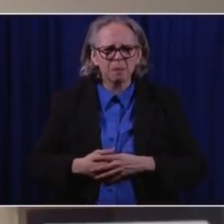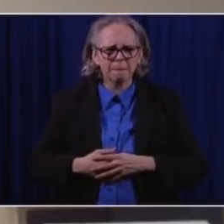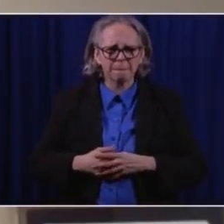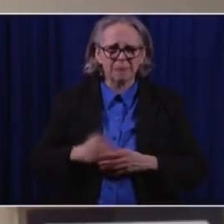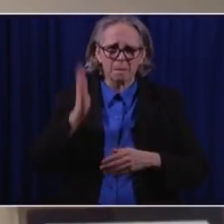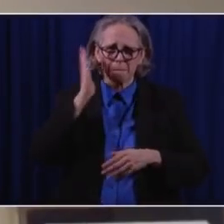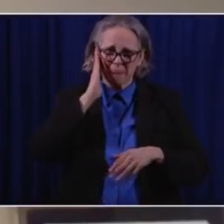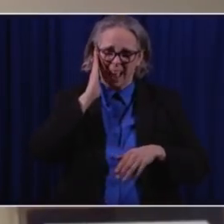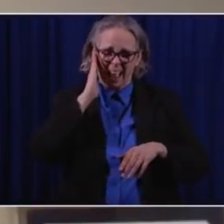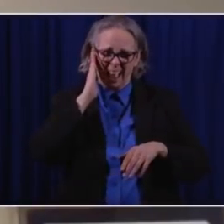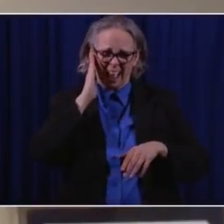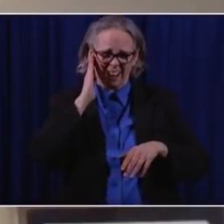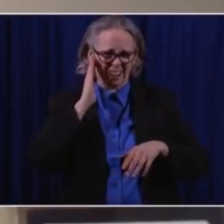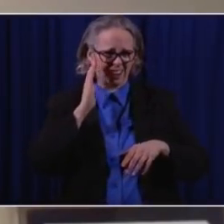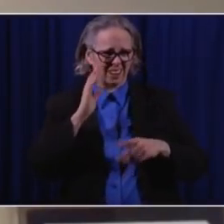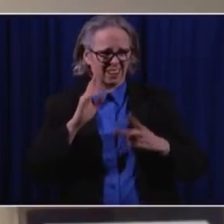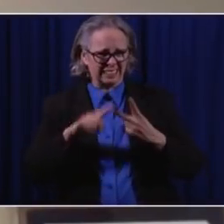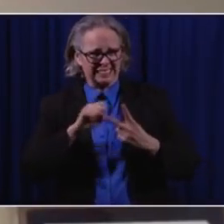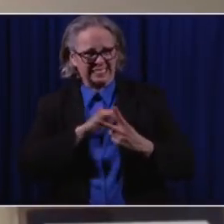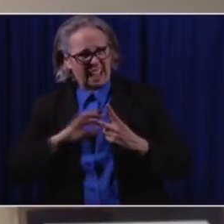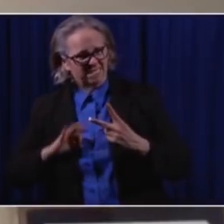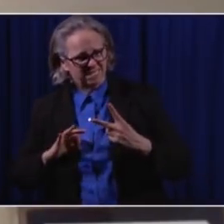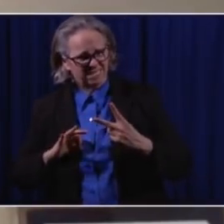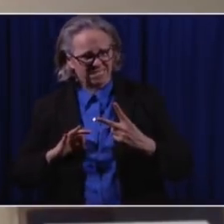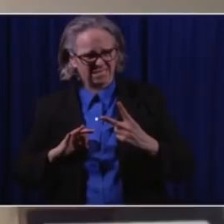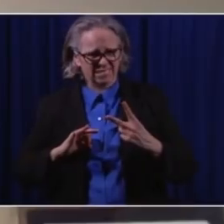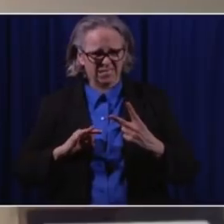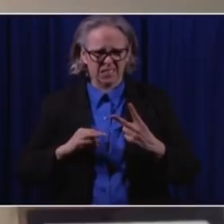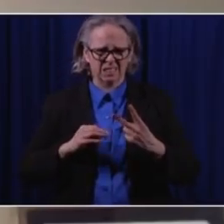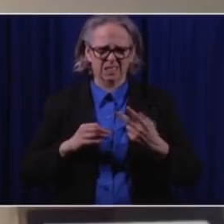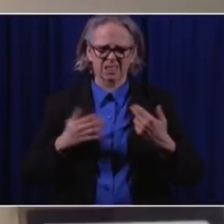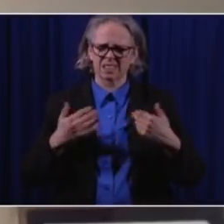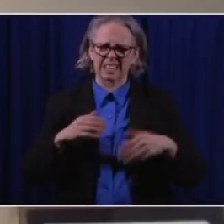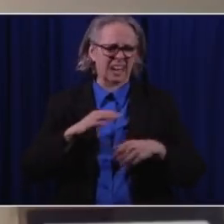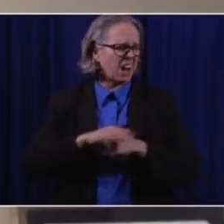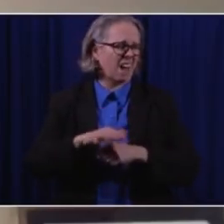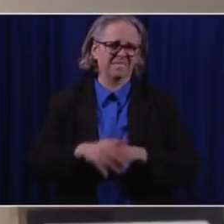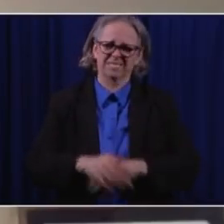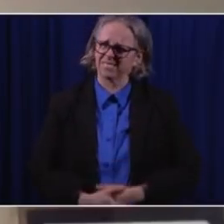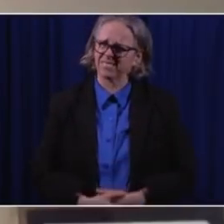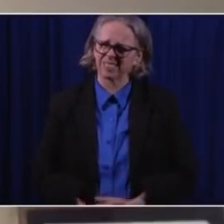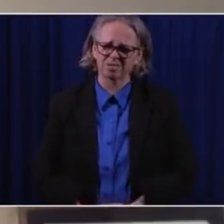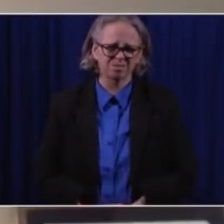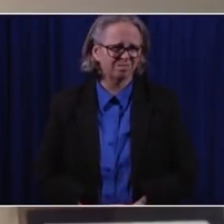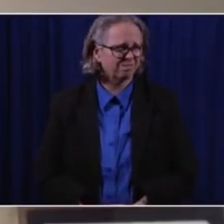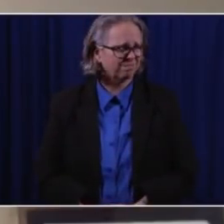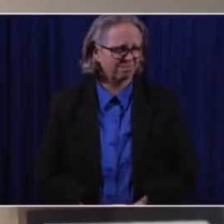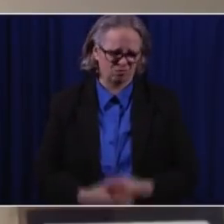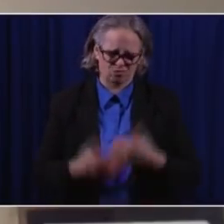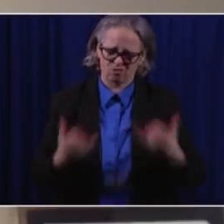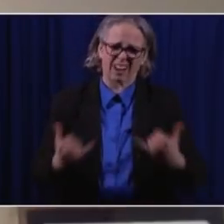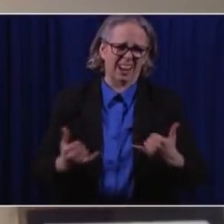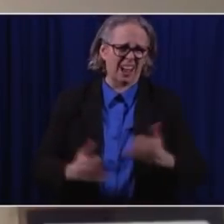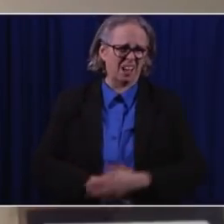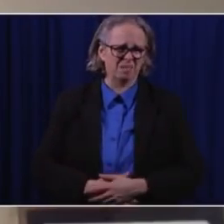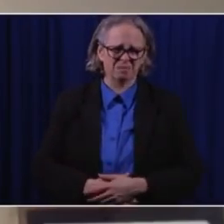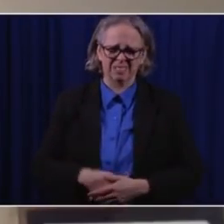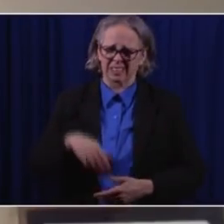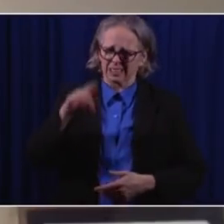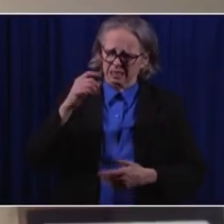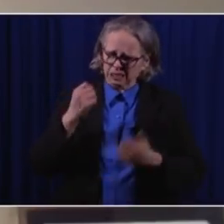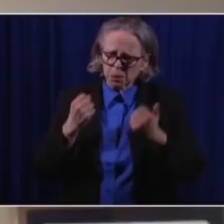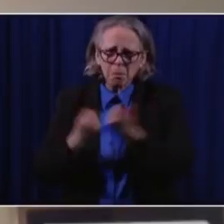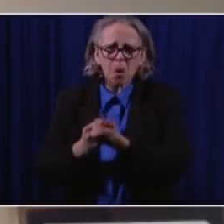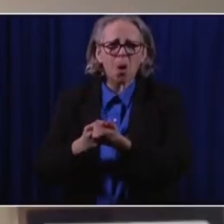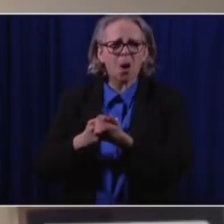them are very tight. The answer to supporting our workers, we do everything we can think of. There is a special focus